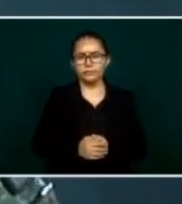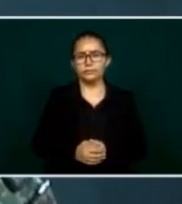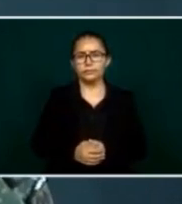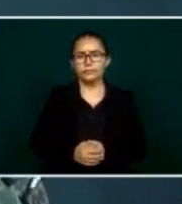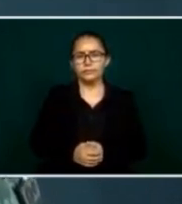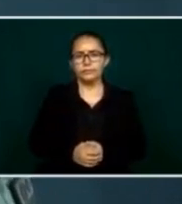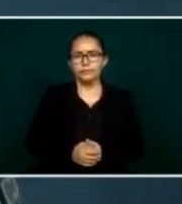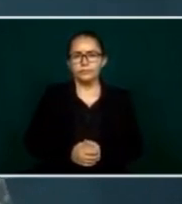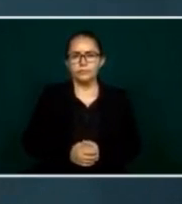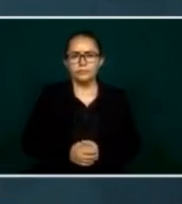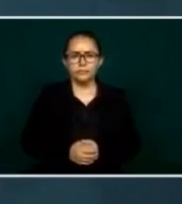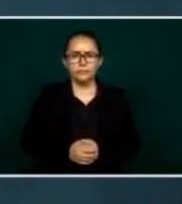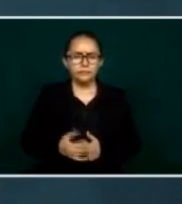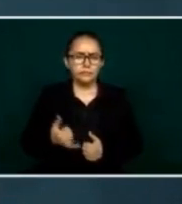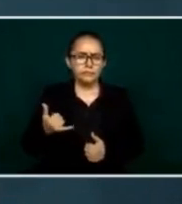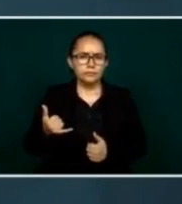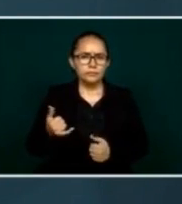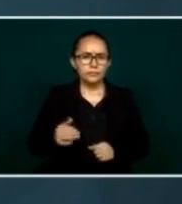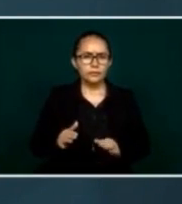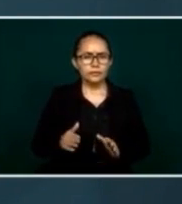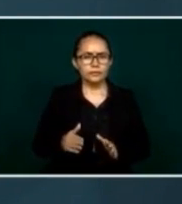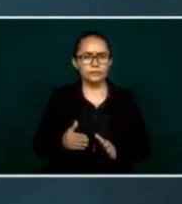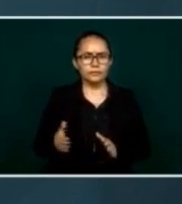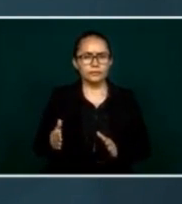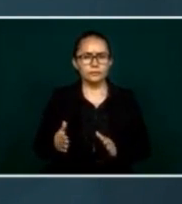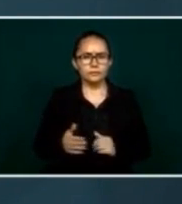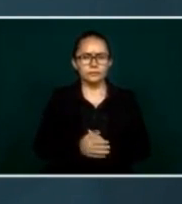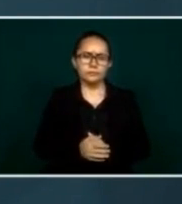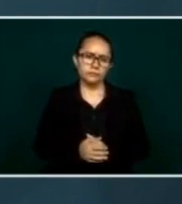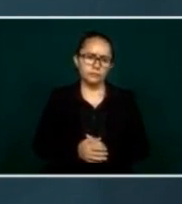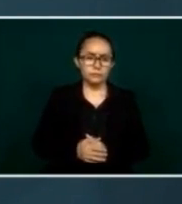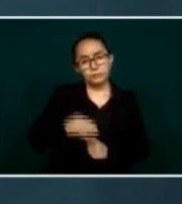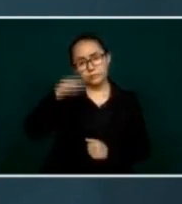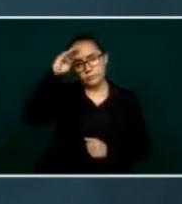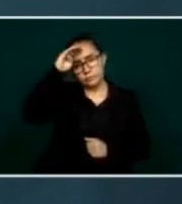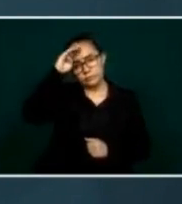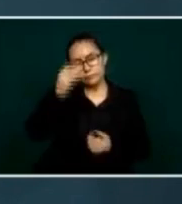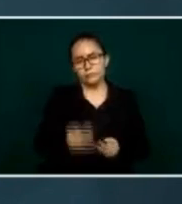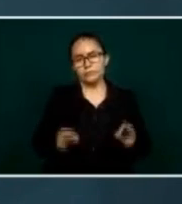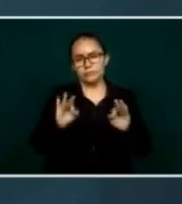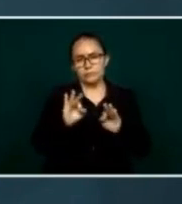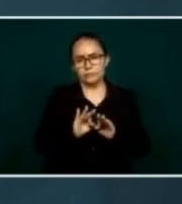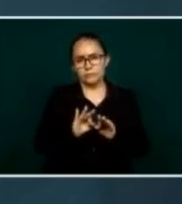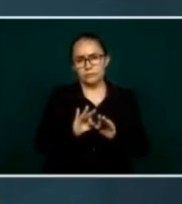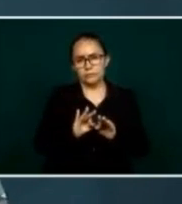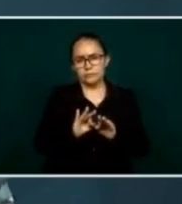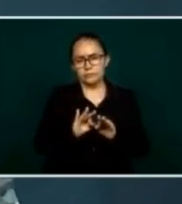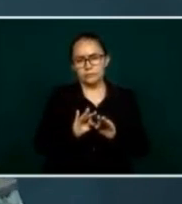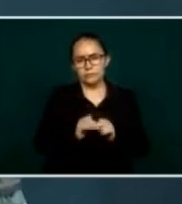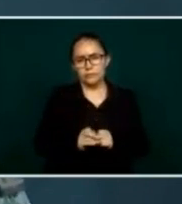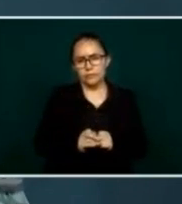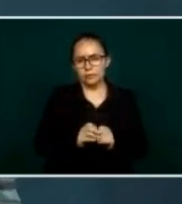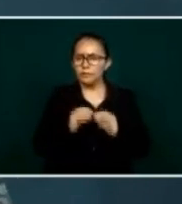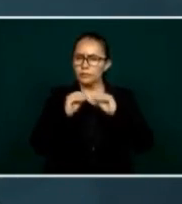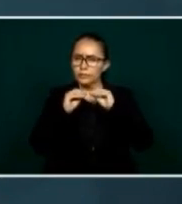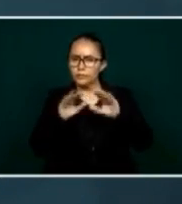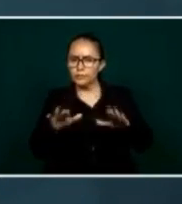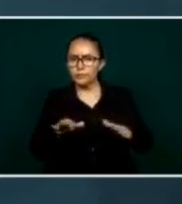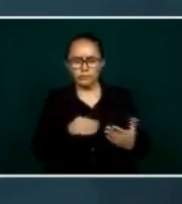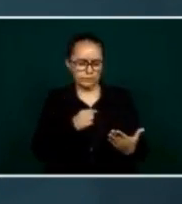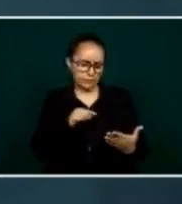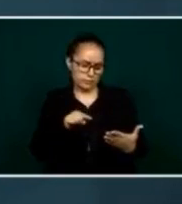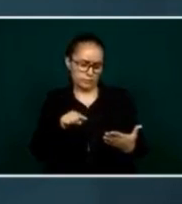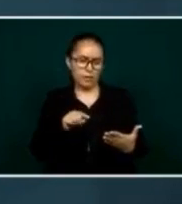where they have a high crime index. And another thing that we consider important is